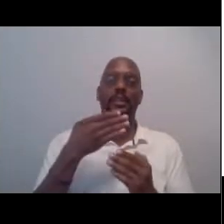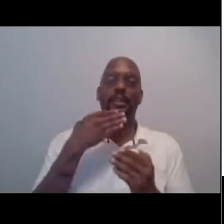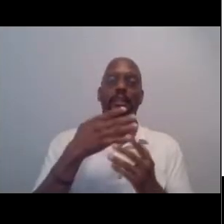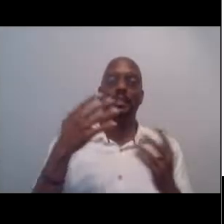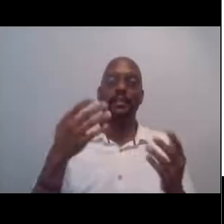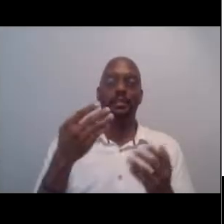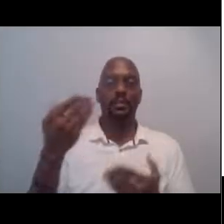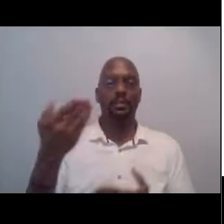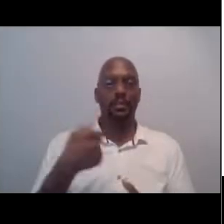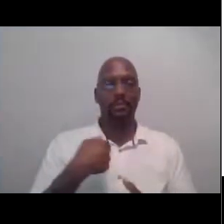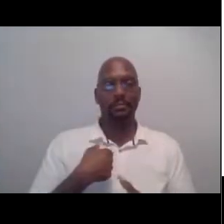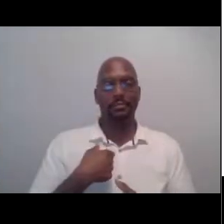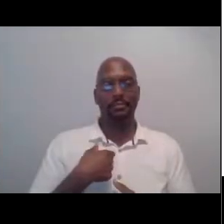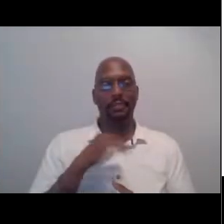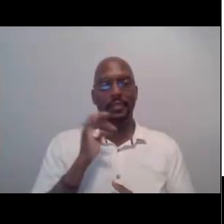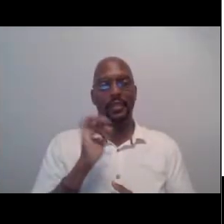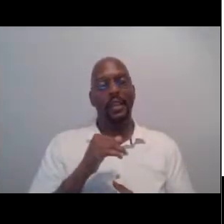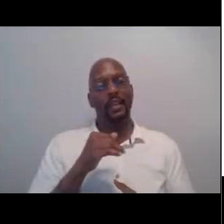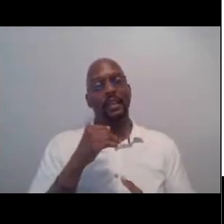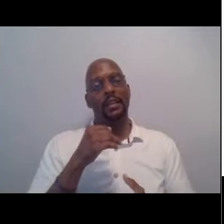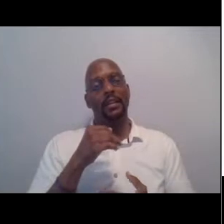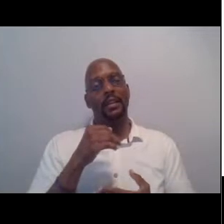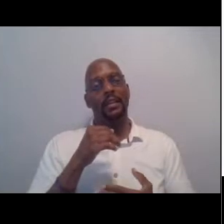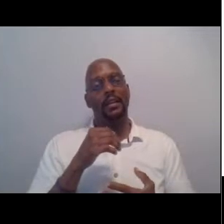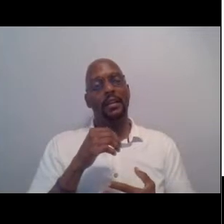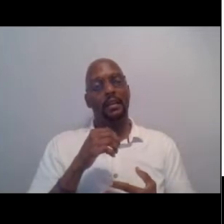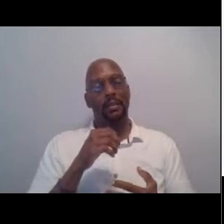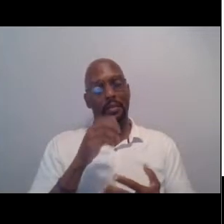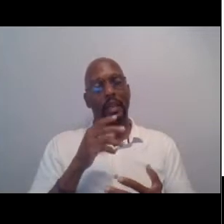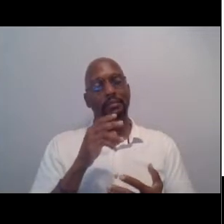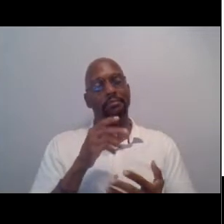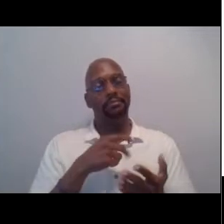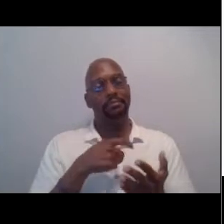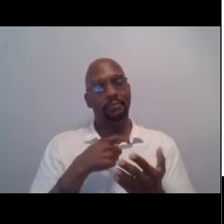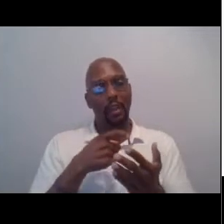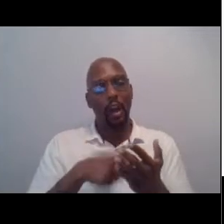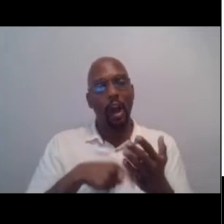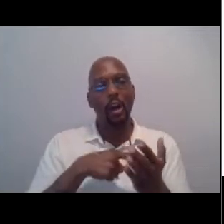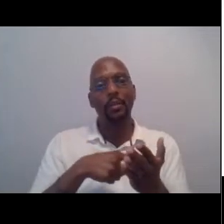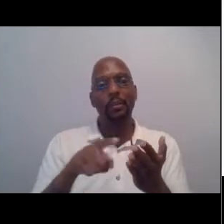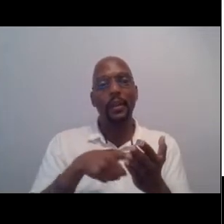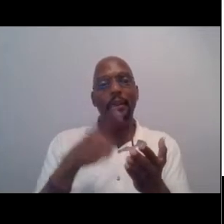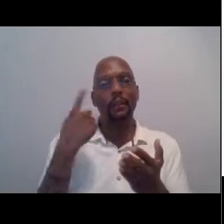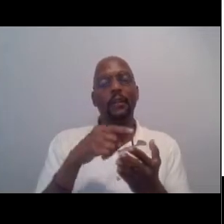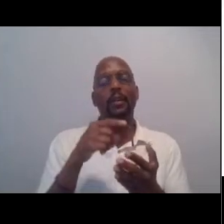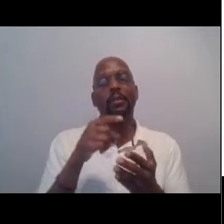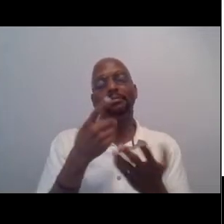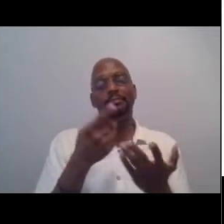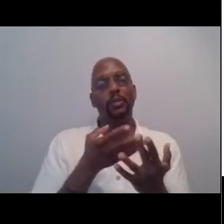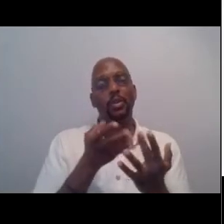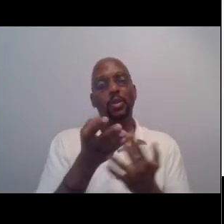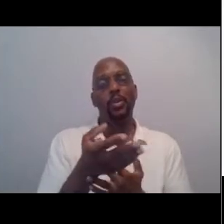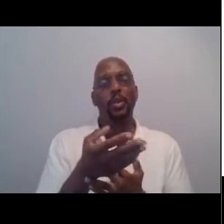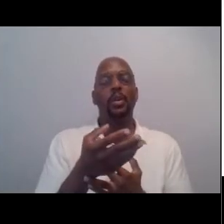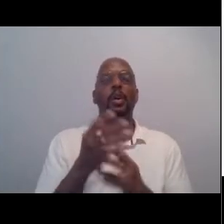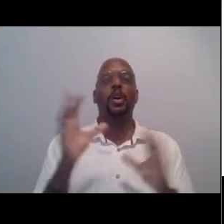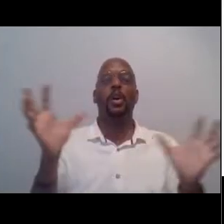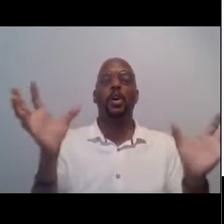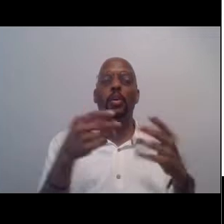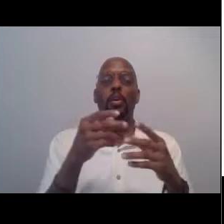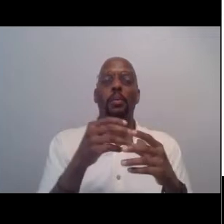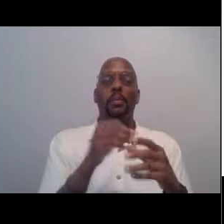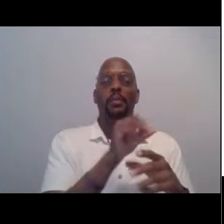The pilot is being funded by a Federal Transit Administration grant and delivered through a collaboration between the San